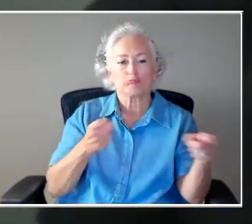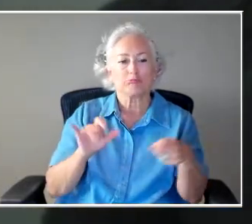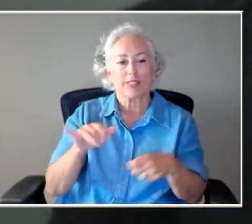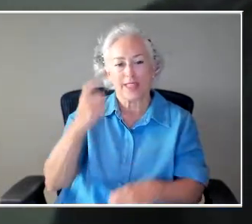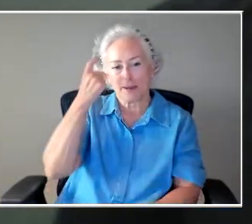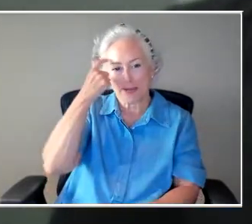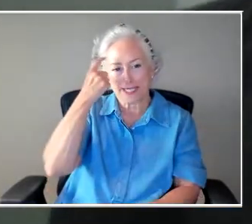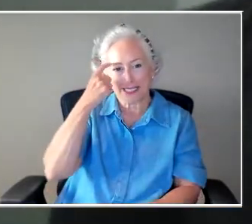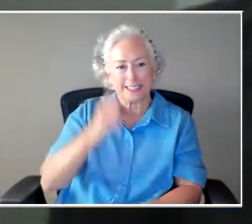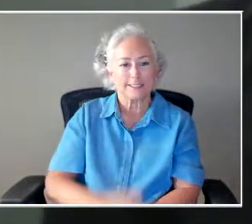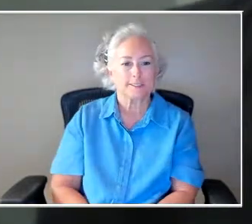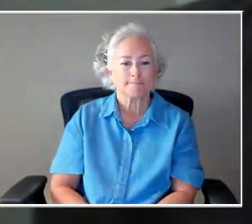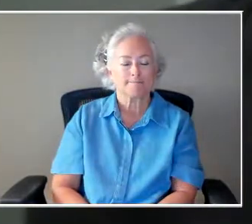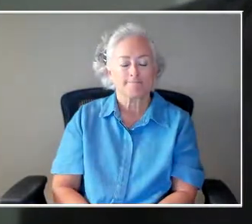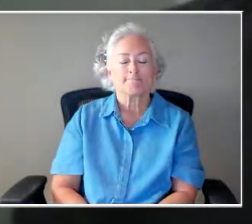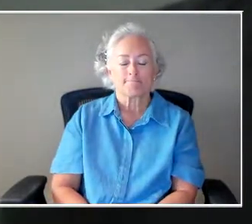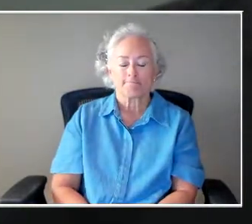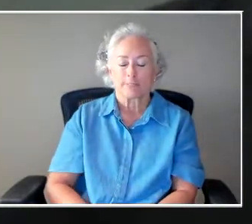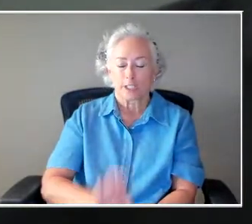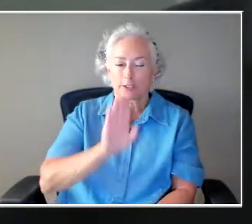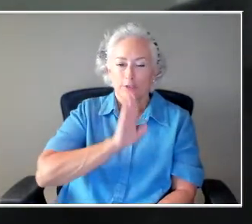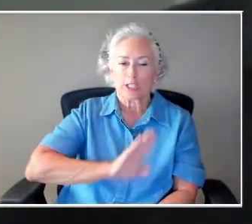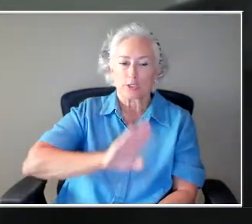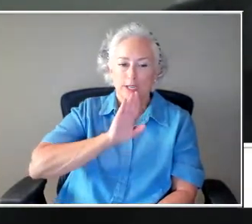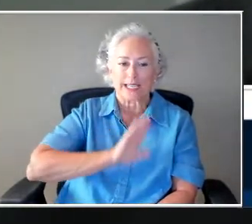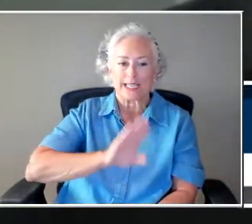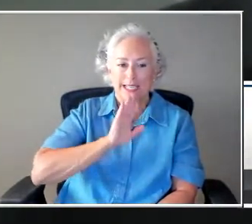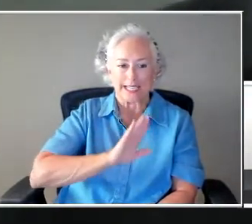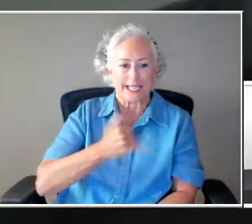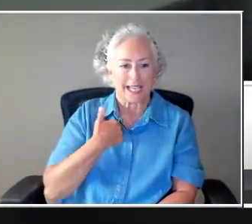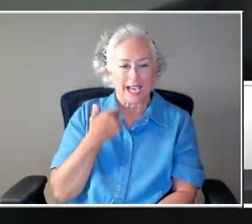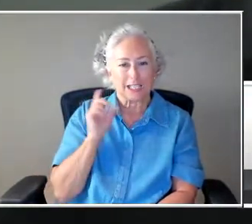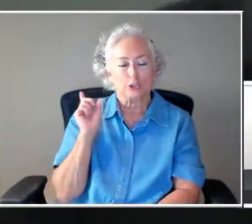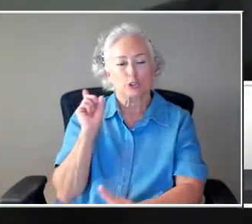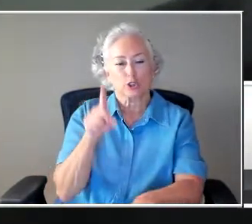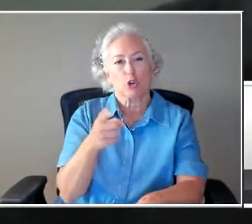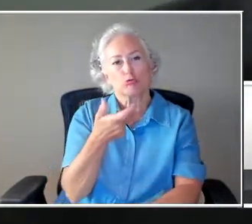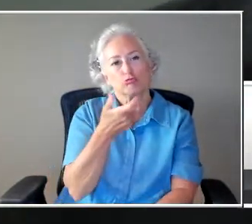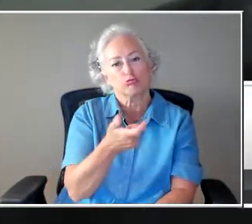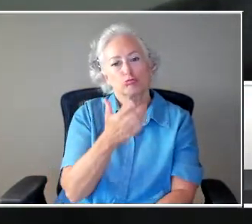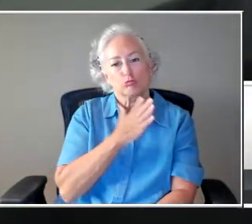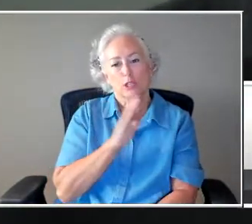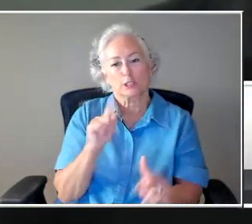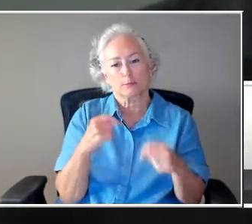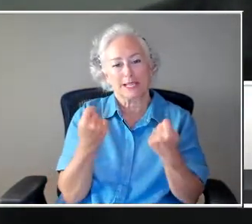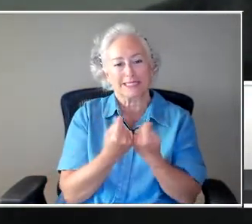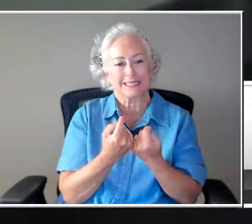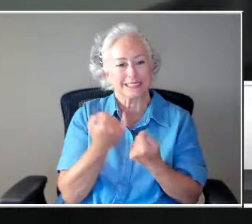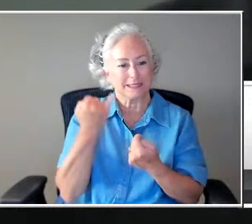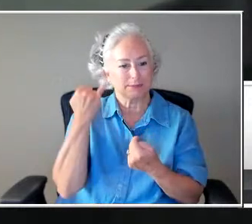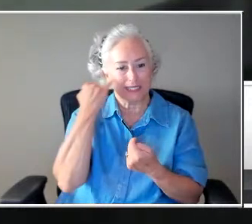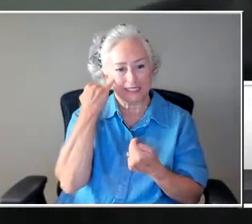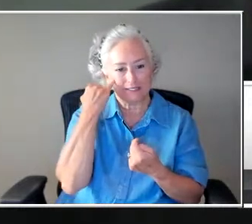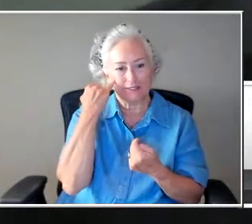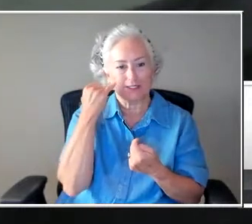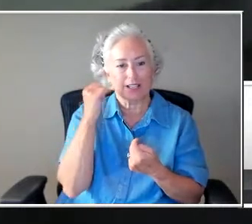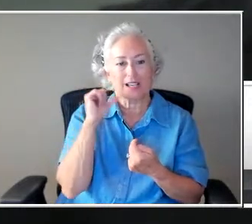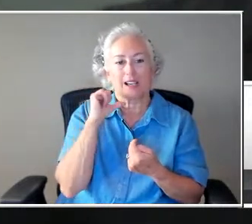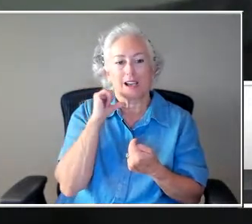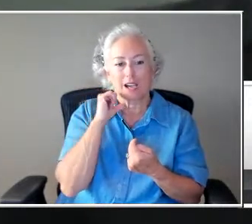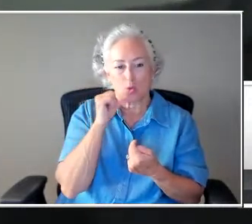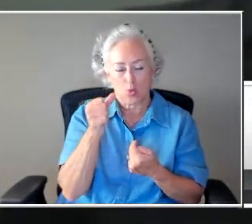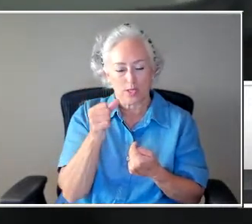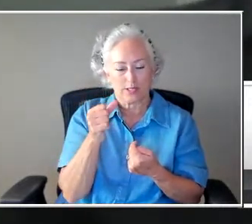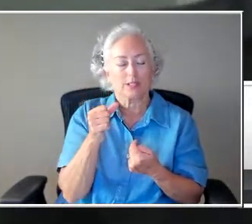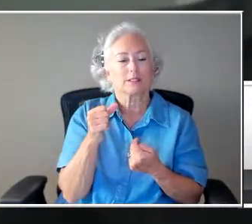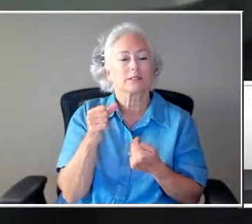It was very frustrating for me. I just went and watched my team whenever I wasn't out for baseball. I